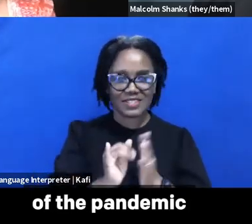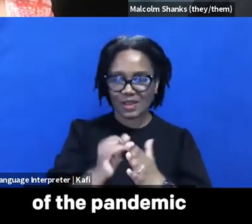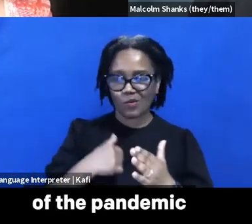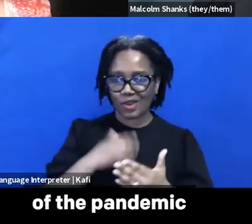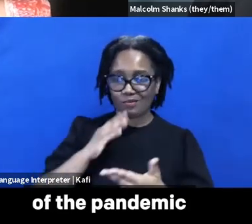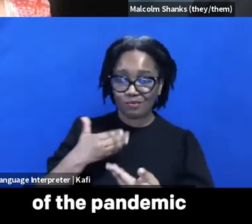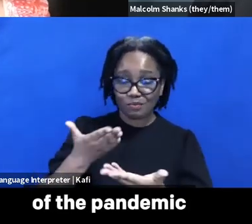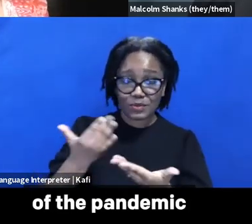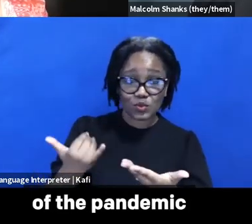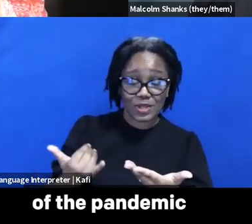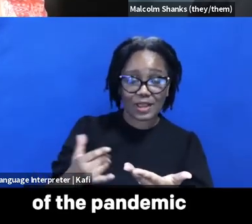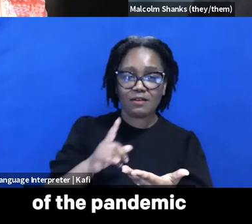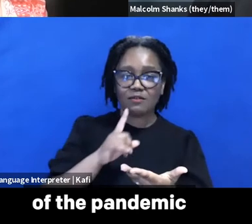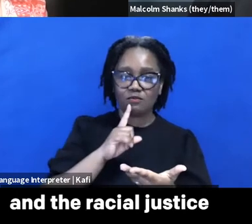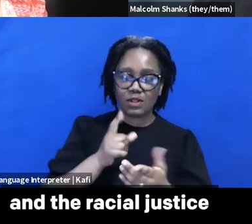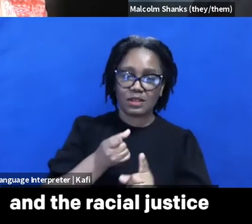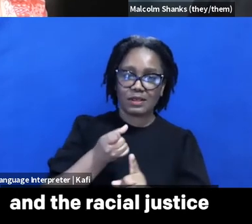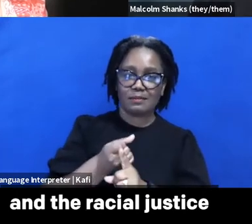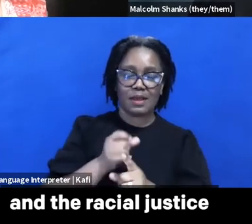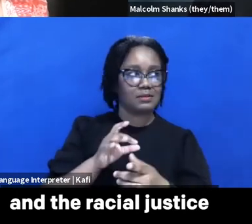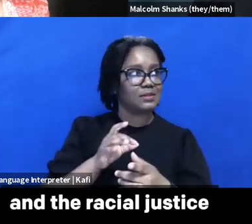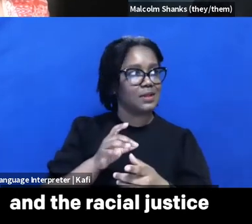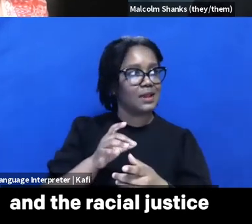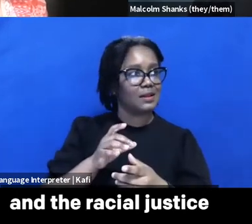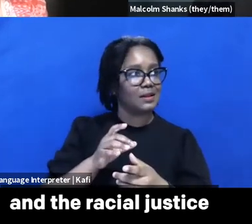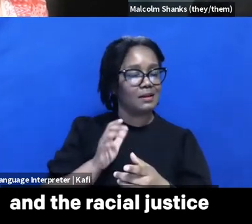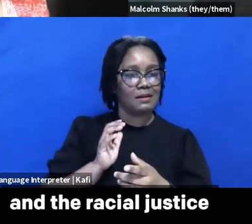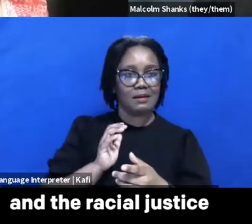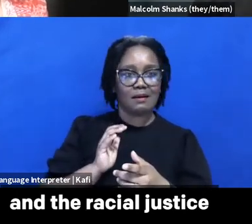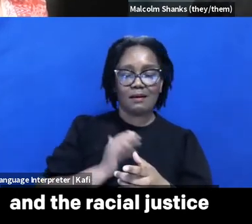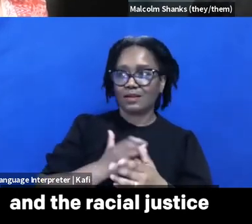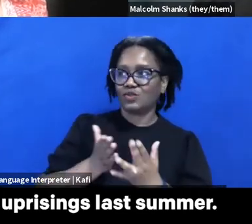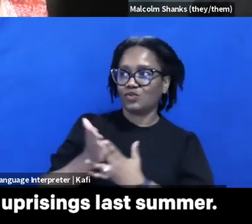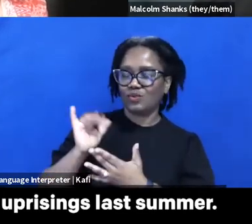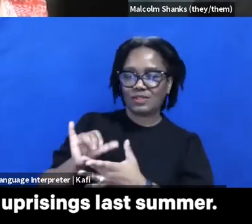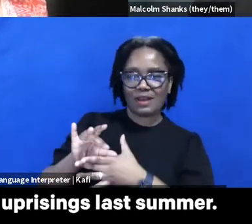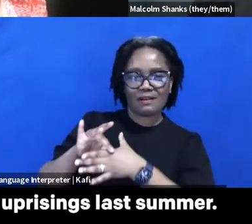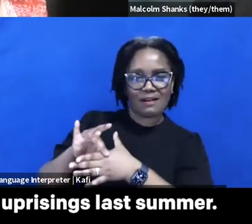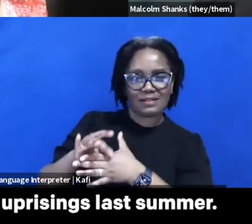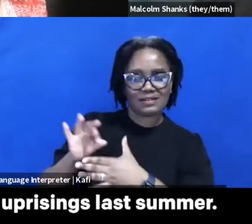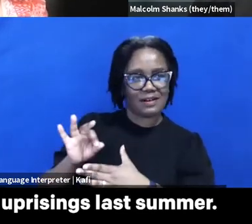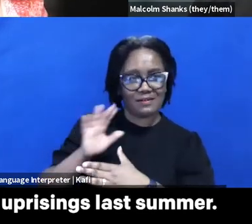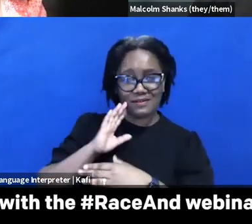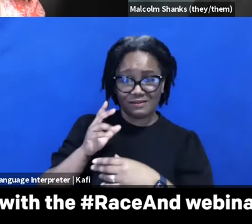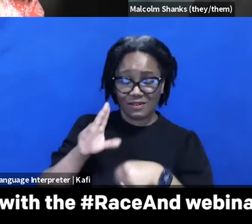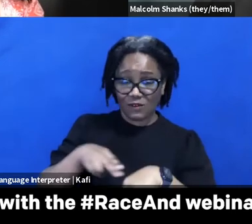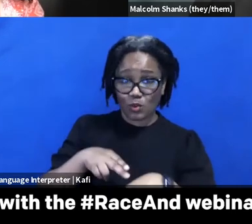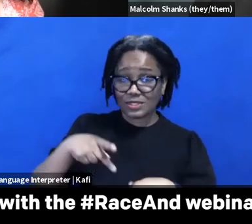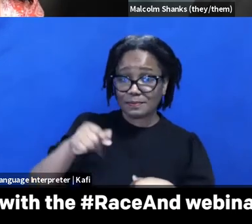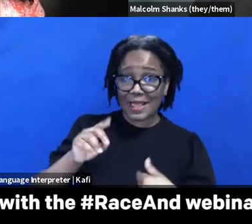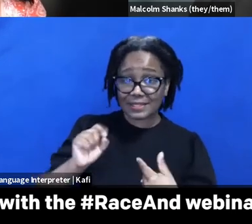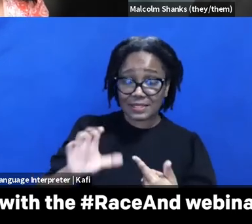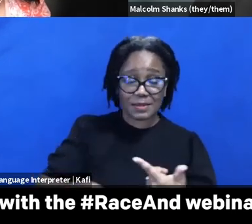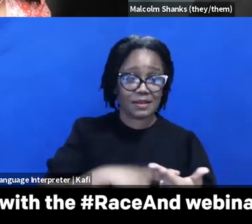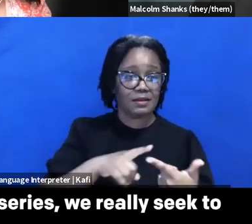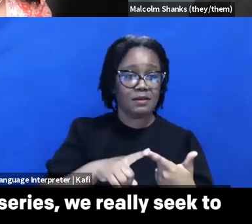up in the context of the pandemic and the racial justice uprisings last